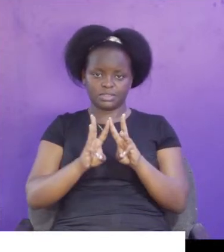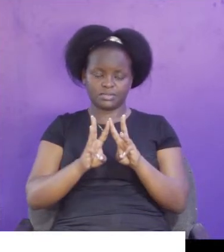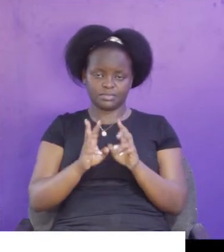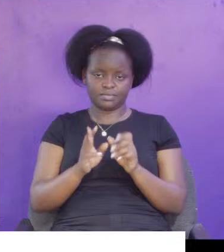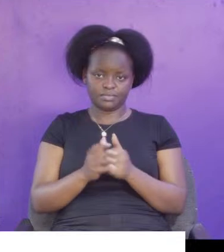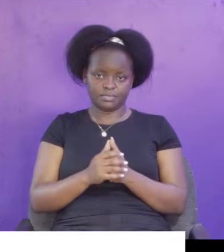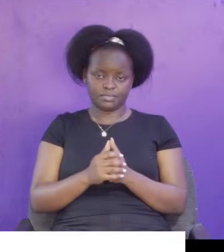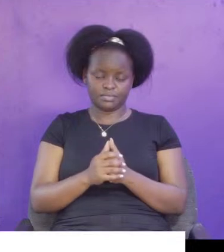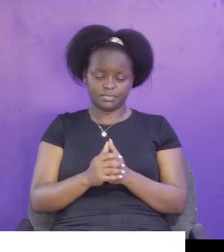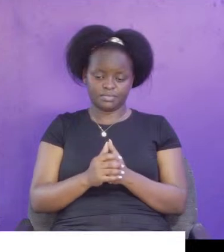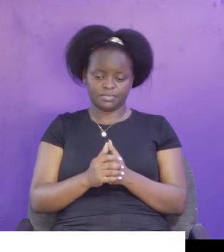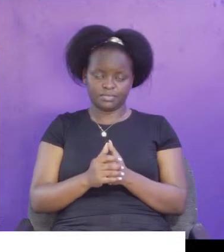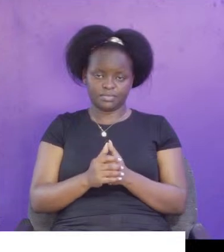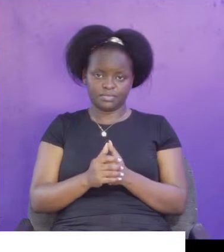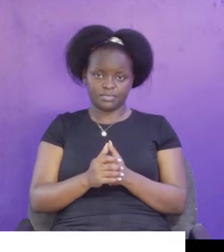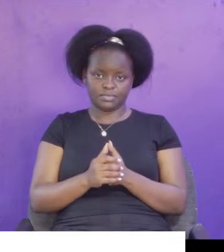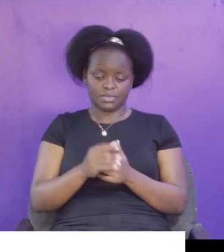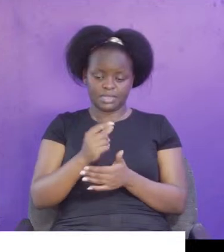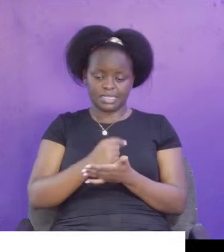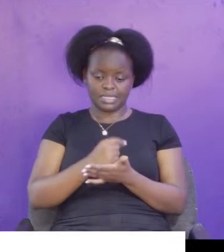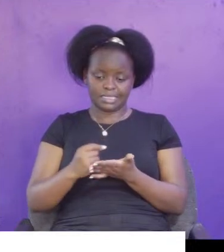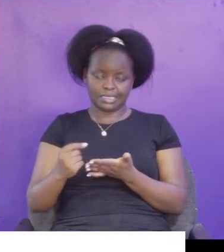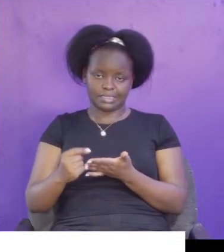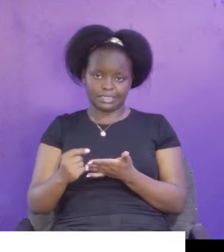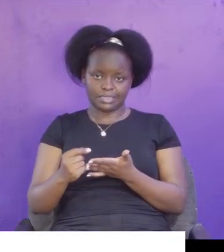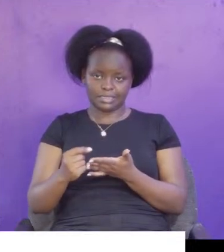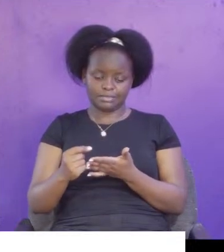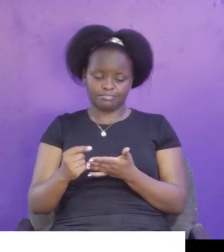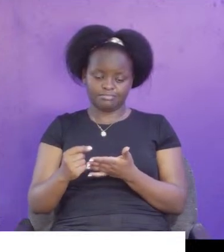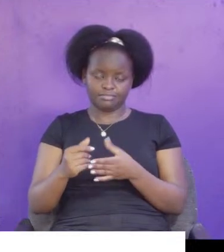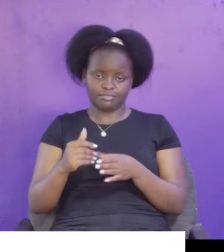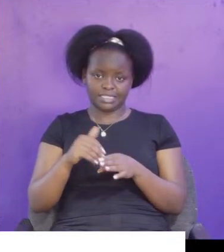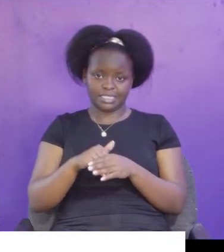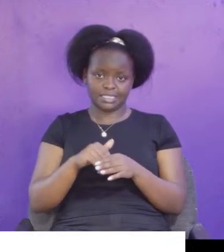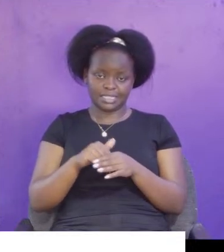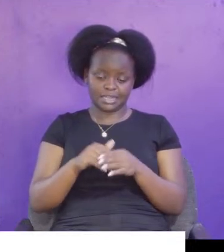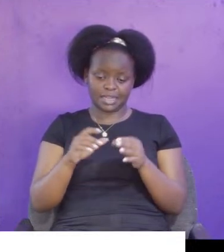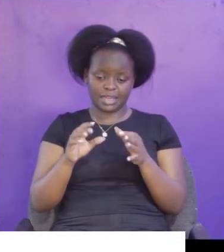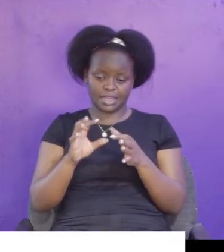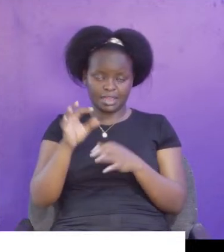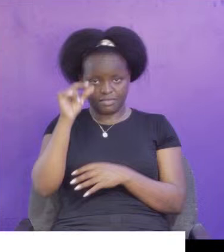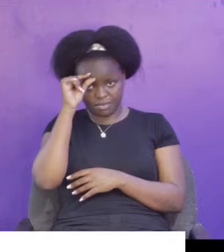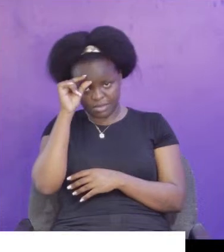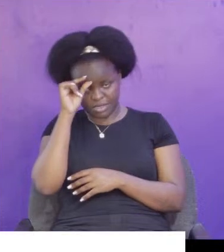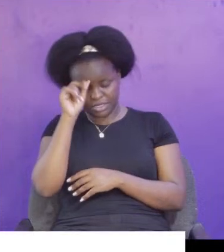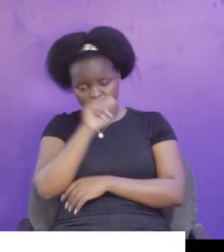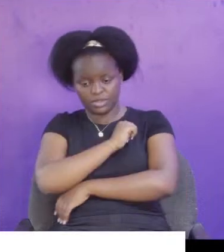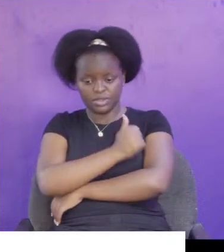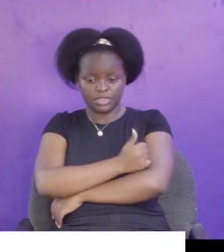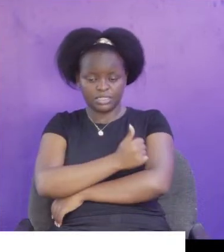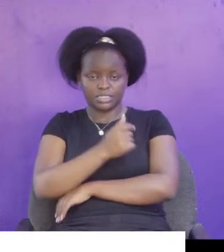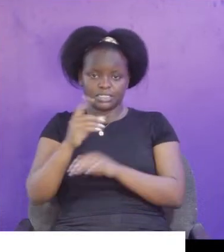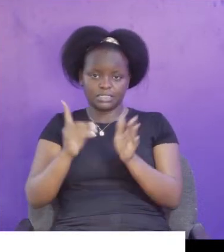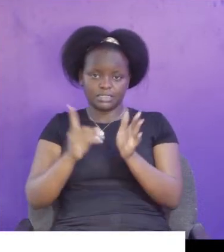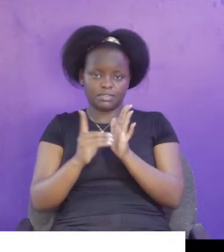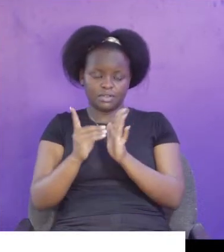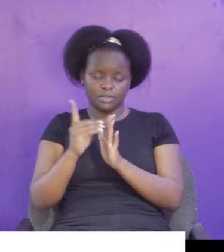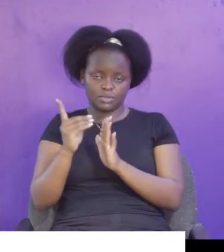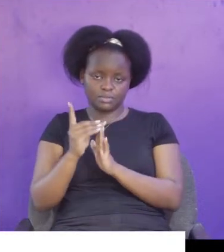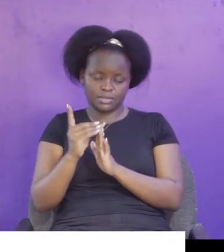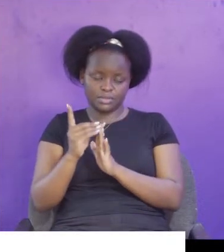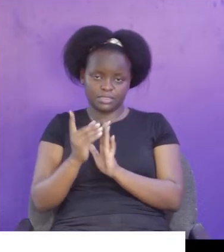Secretary of the Intergovernmental Authority on Development, Dr. Wokne